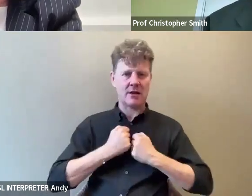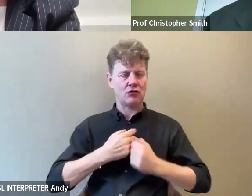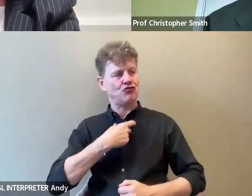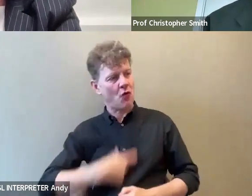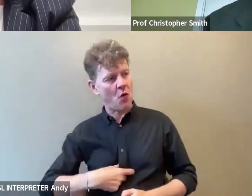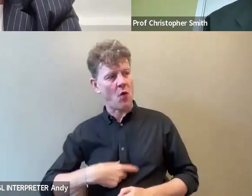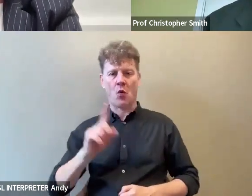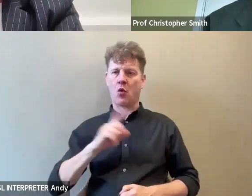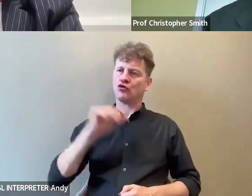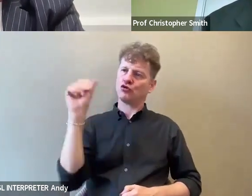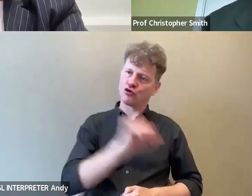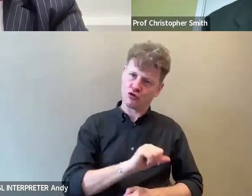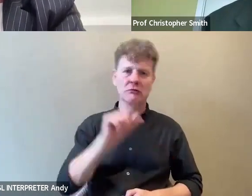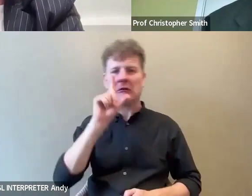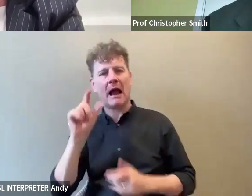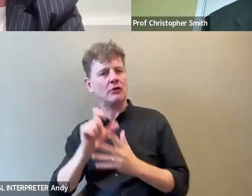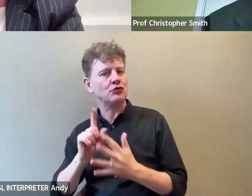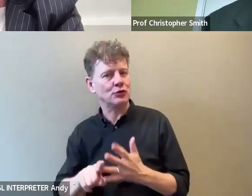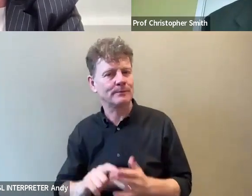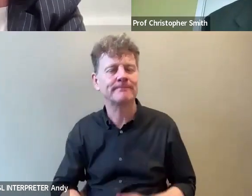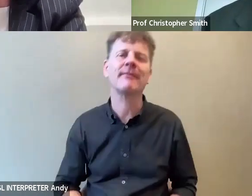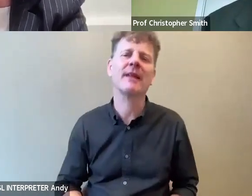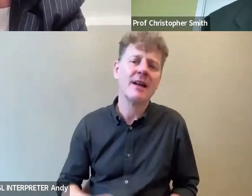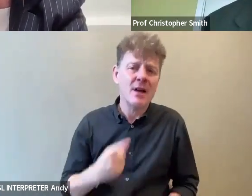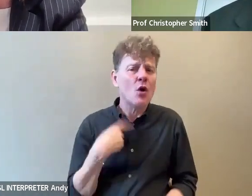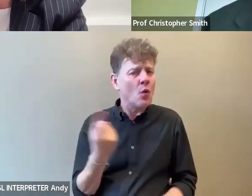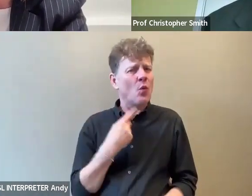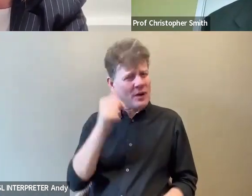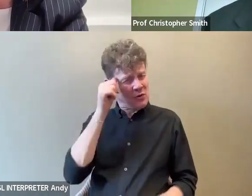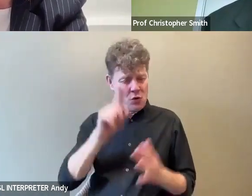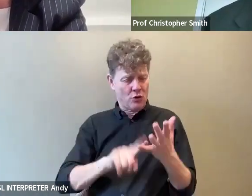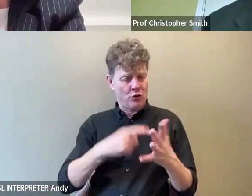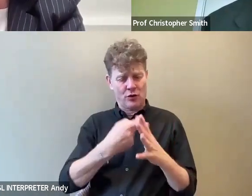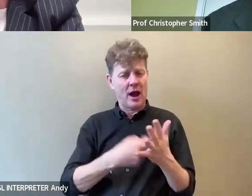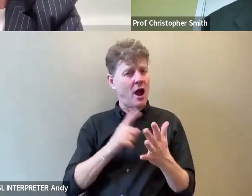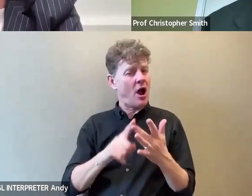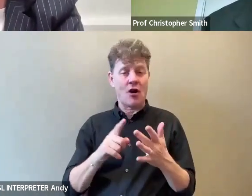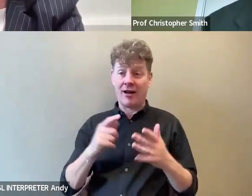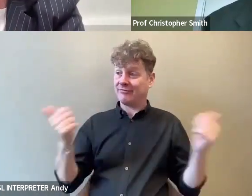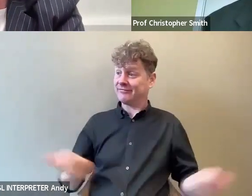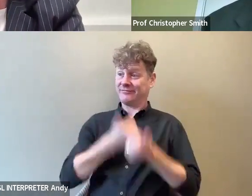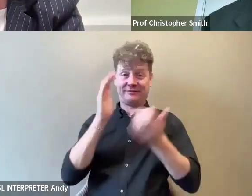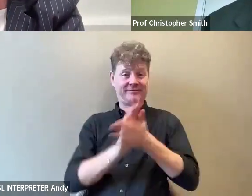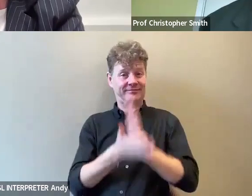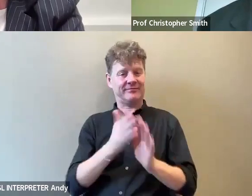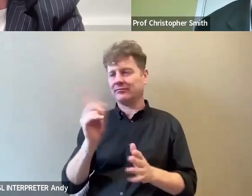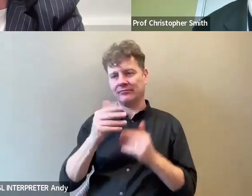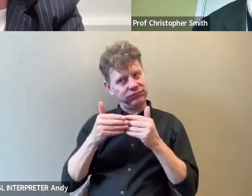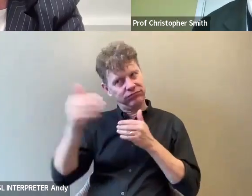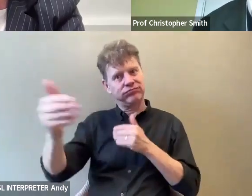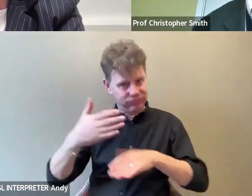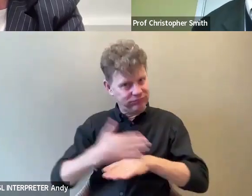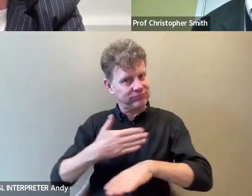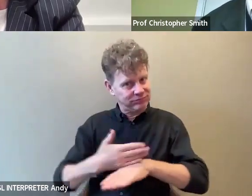do. We know that in UKRI, we've still got a lot of work to do. We published our